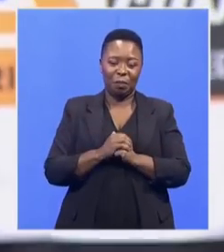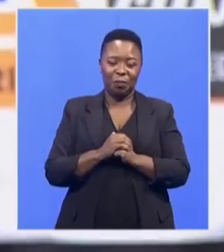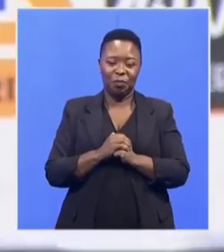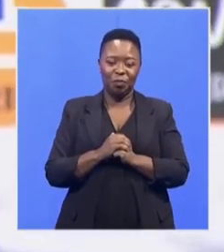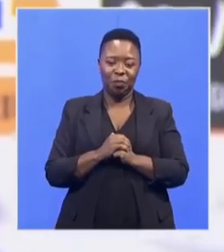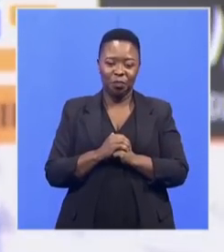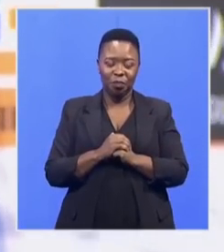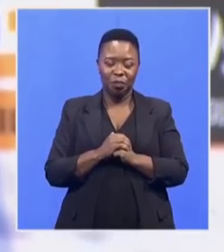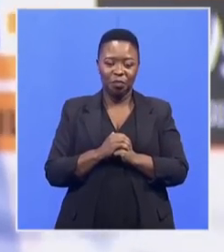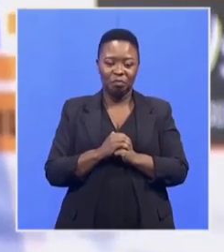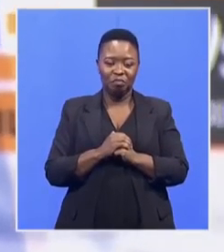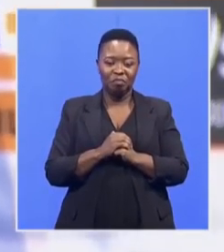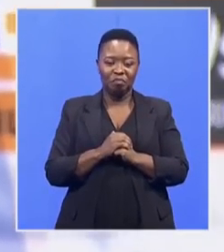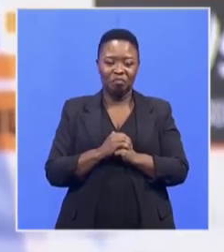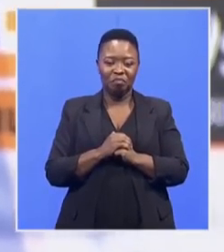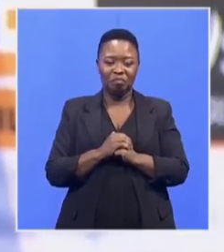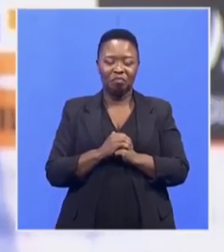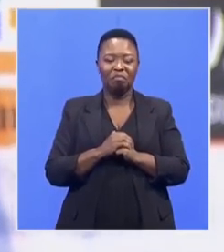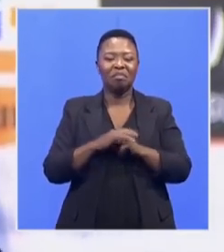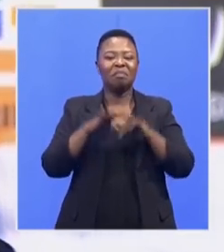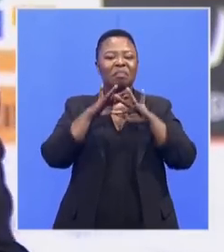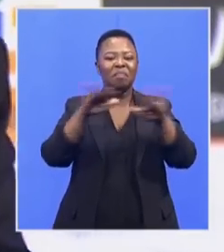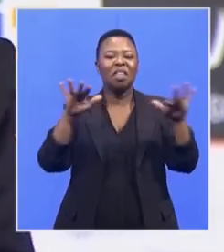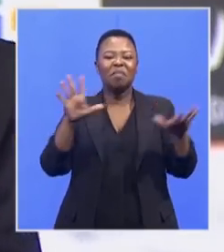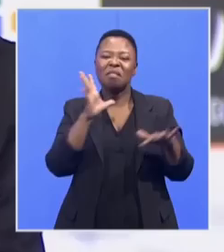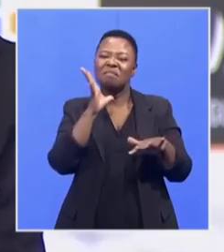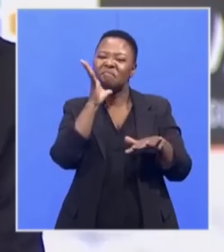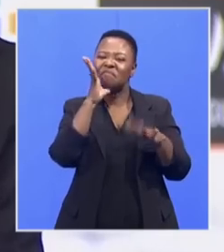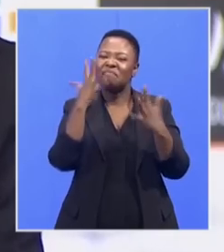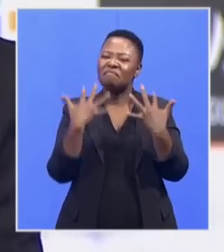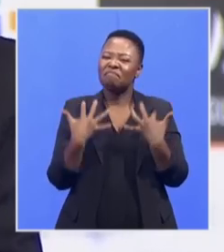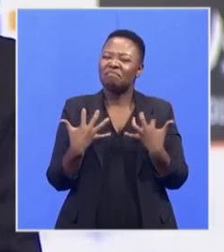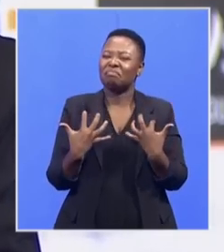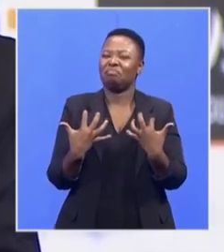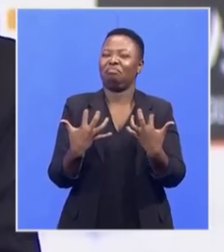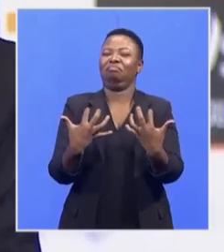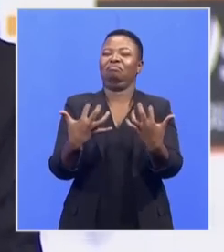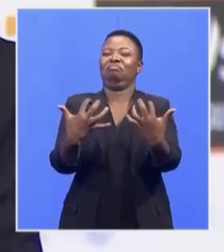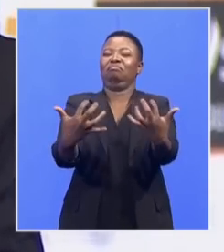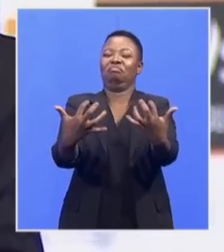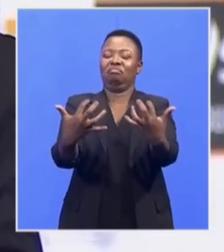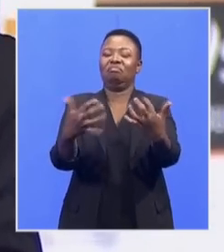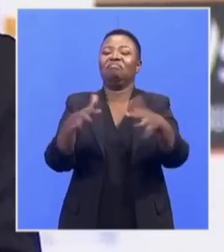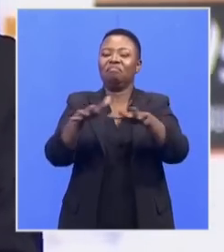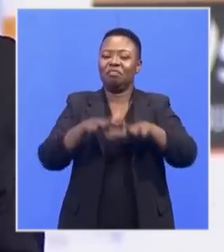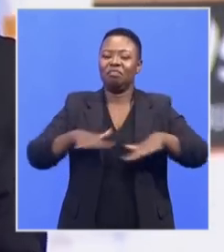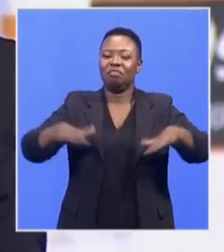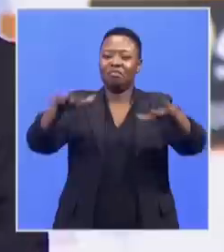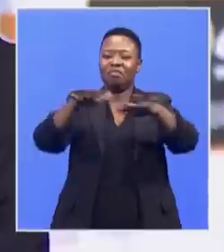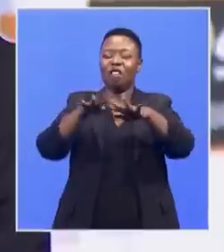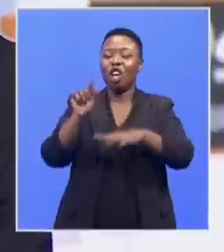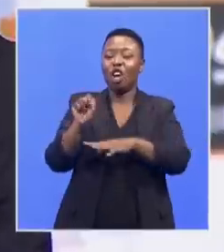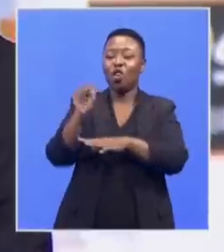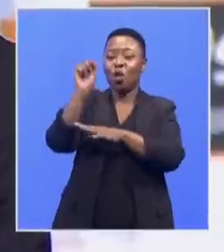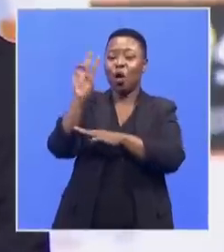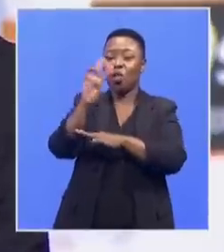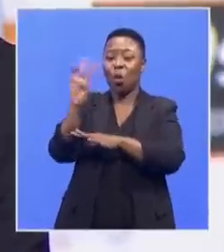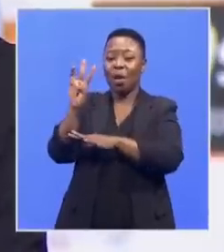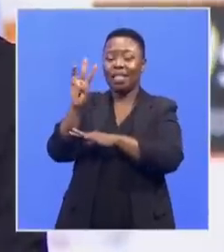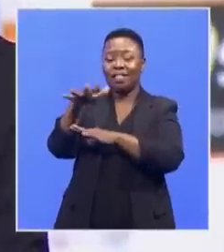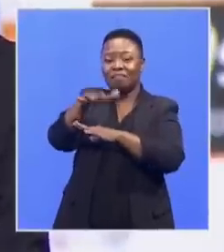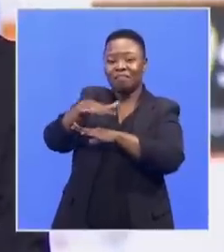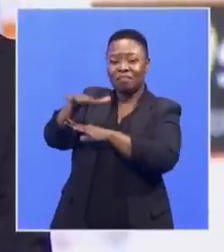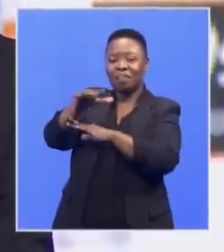Ho bona batho ba bantsi ba mo Matlosane Northwest ba tleng ka bongata.